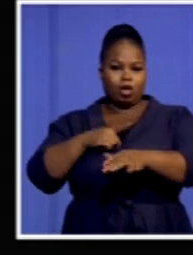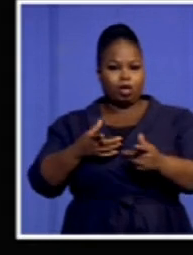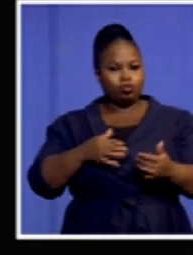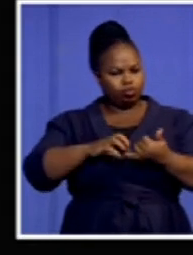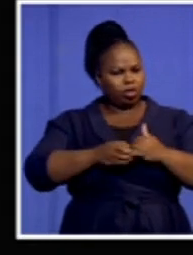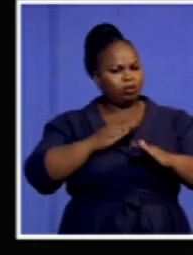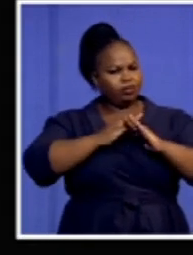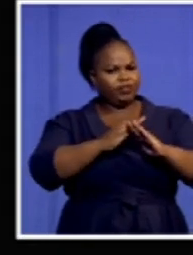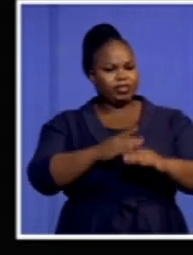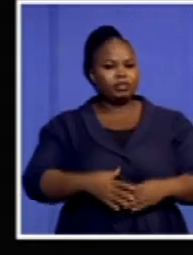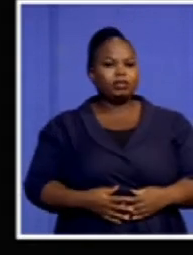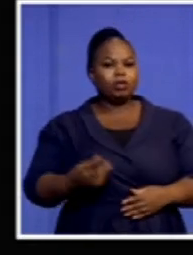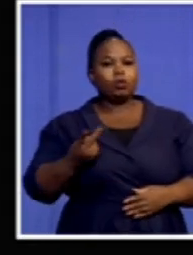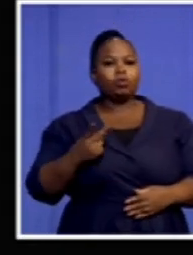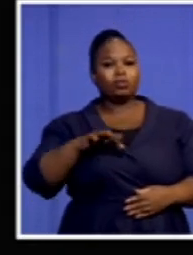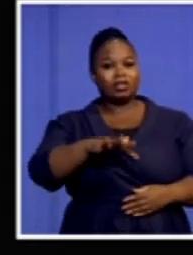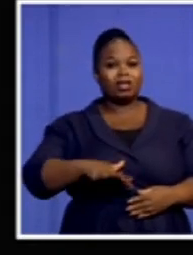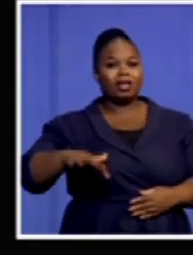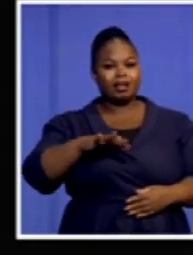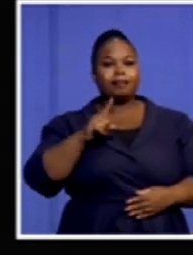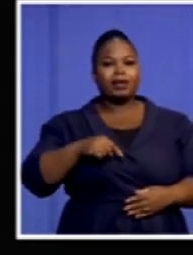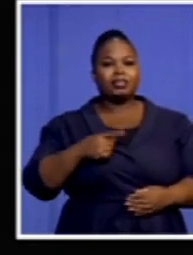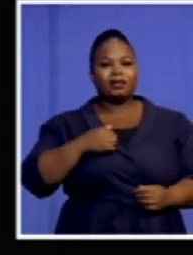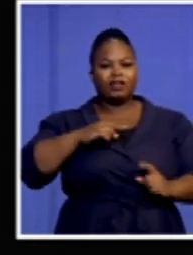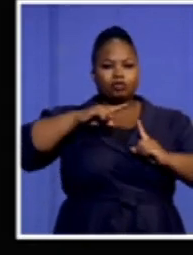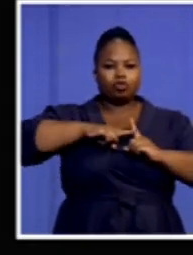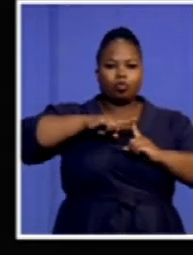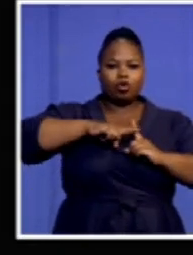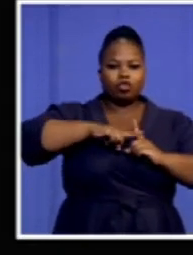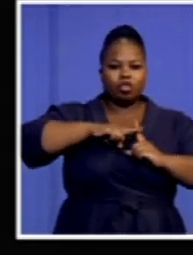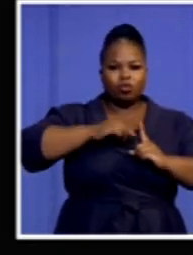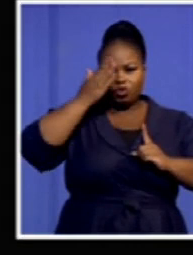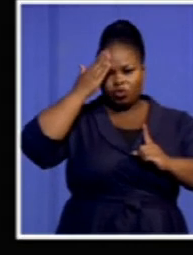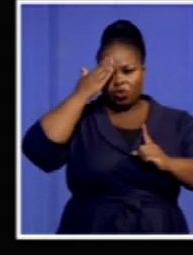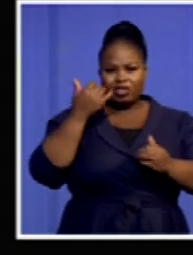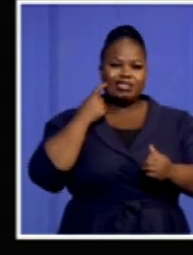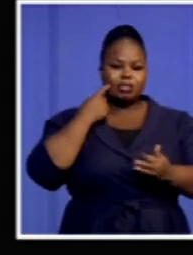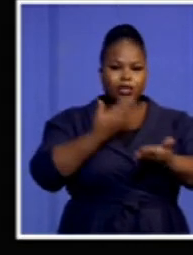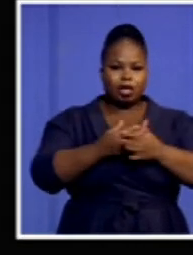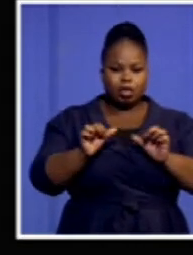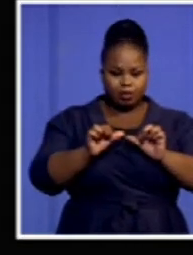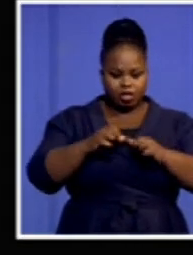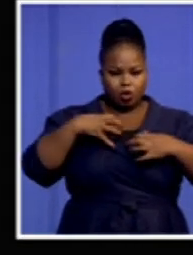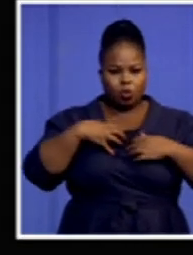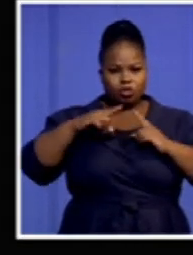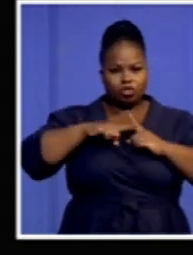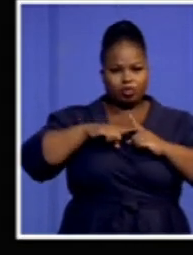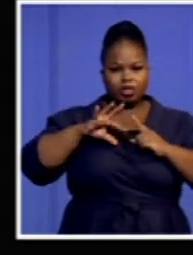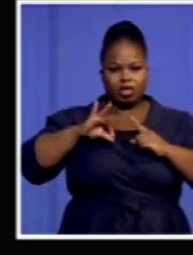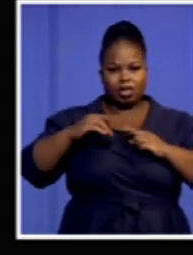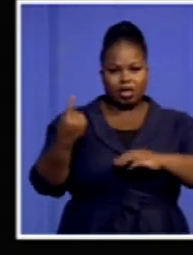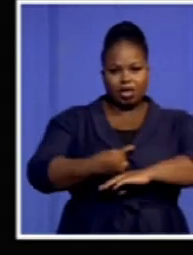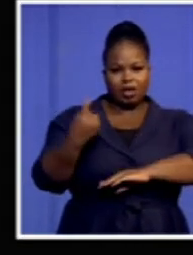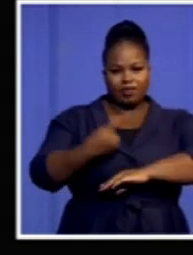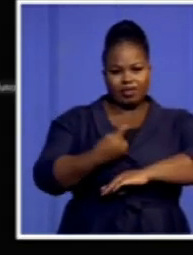must have a thermometer that will allow for a person to measure his temperature on a daily basis. Because this person is